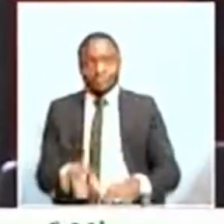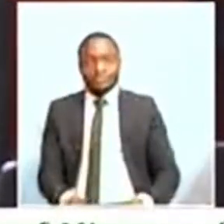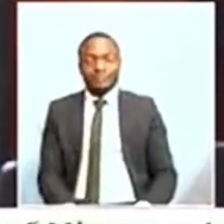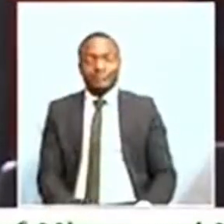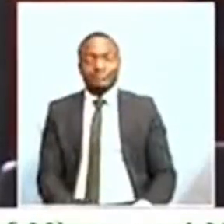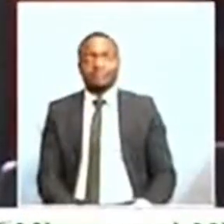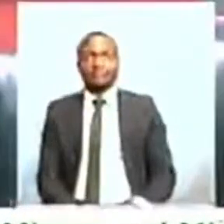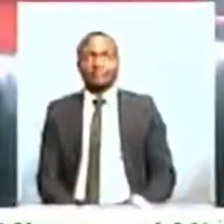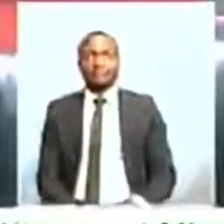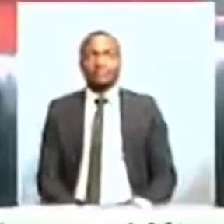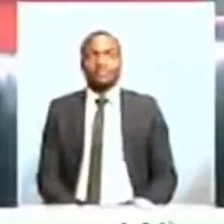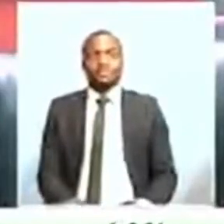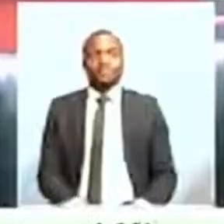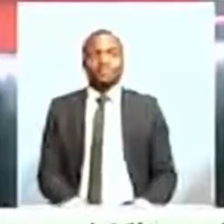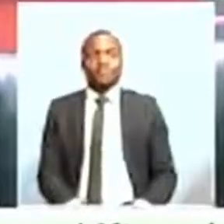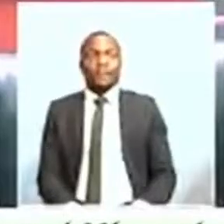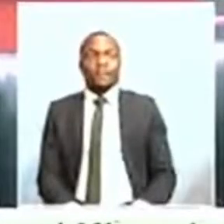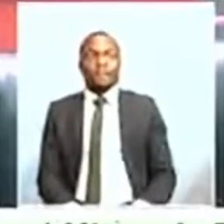Development.